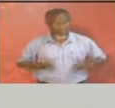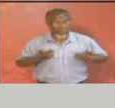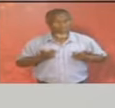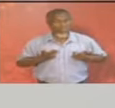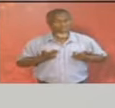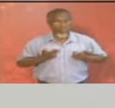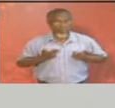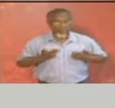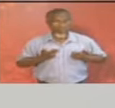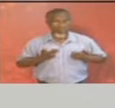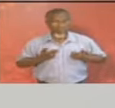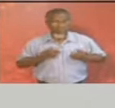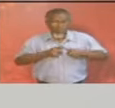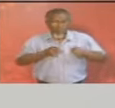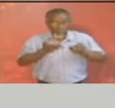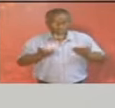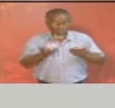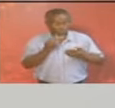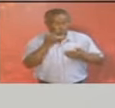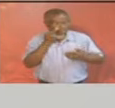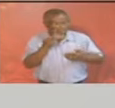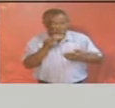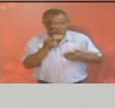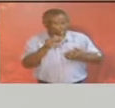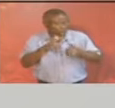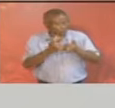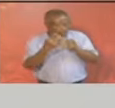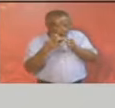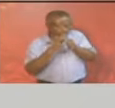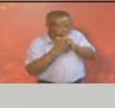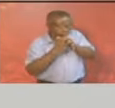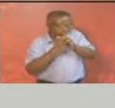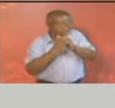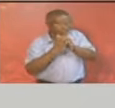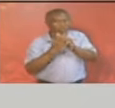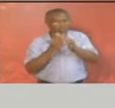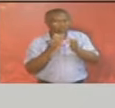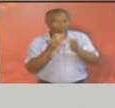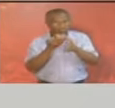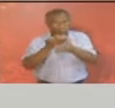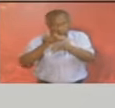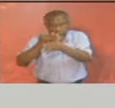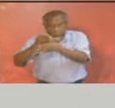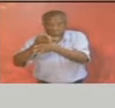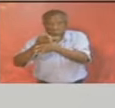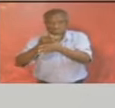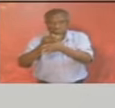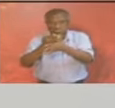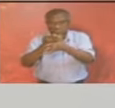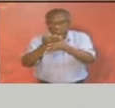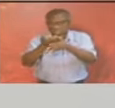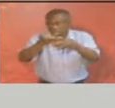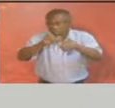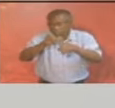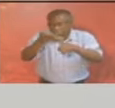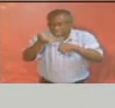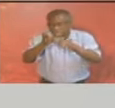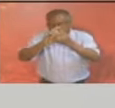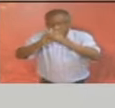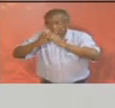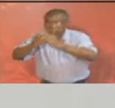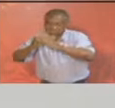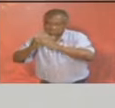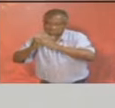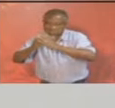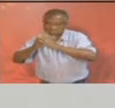press conferences is the linkage between some of the cases that arise in the community and the individuals